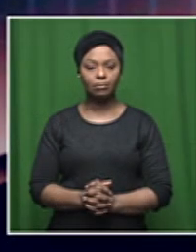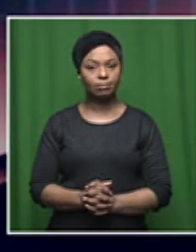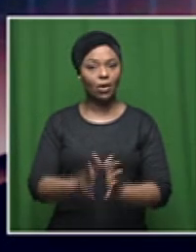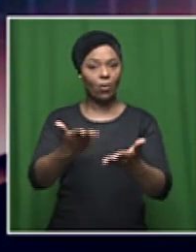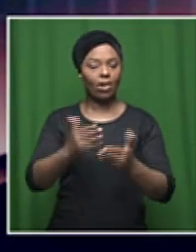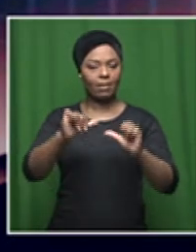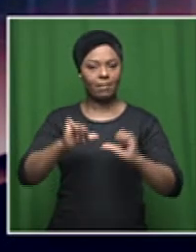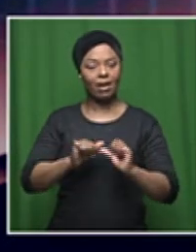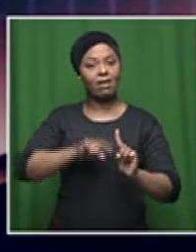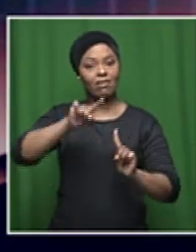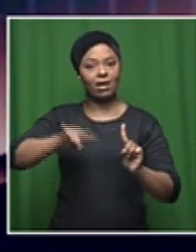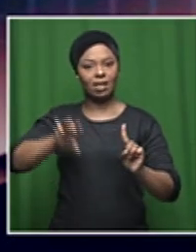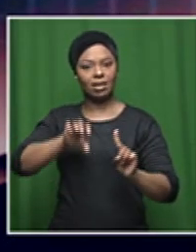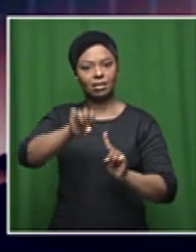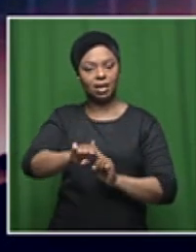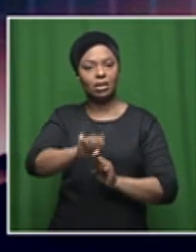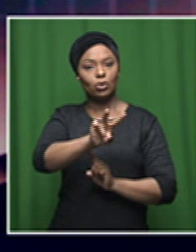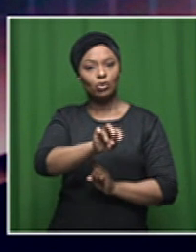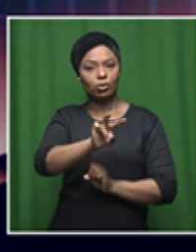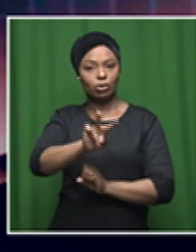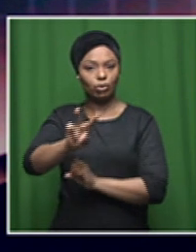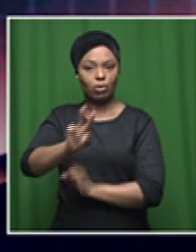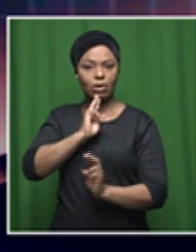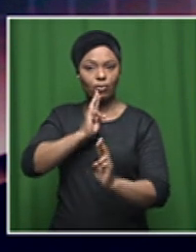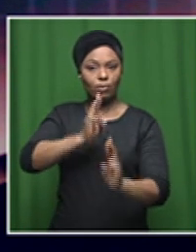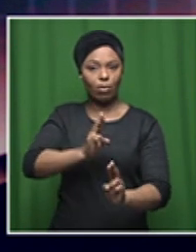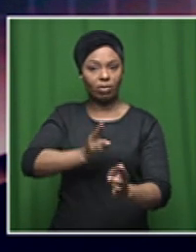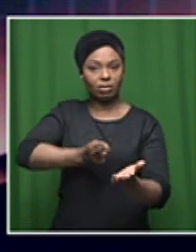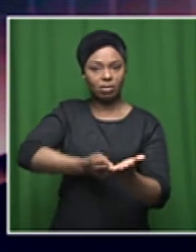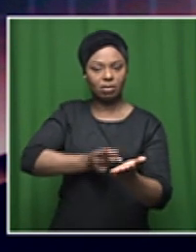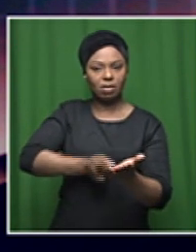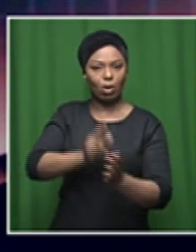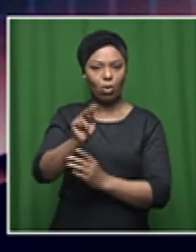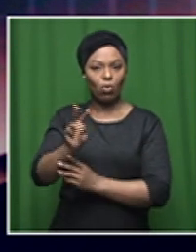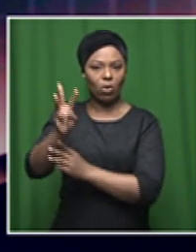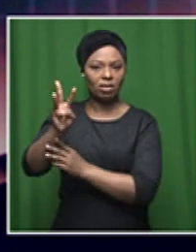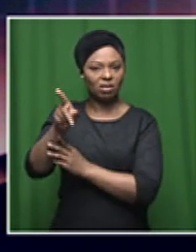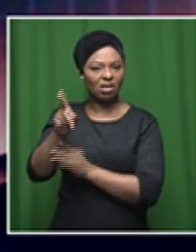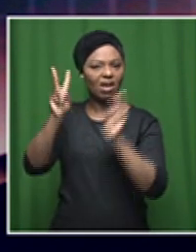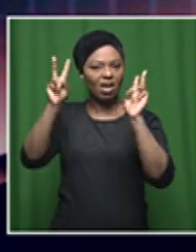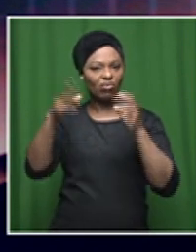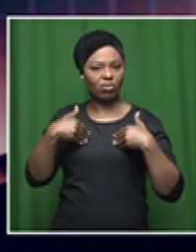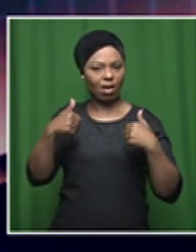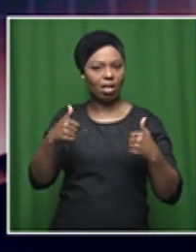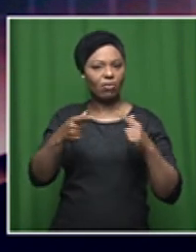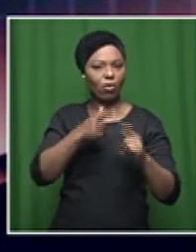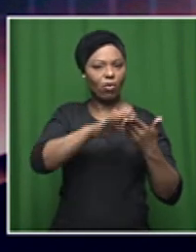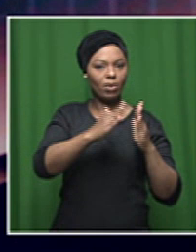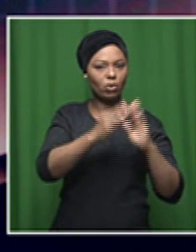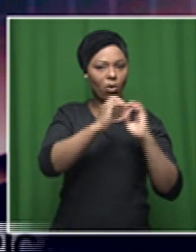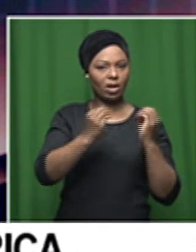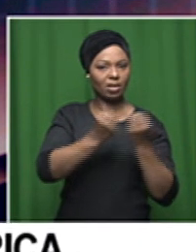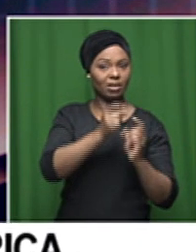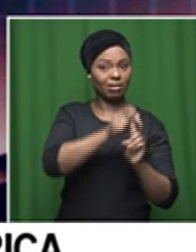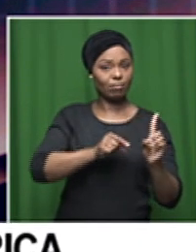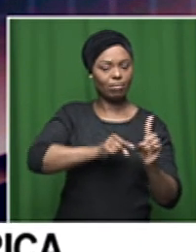Welcome back to Vital Signs. Now, the 2022 report, which is the second edition of the Northwest State of Health by the community organization Richidze, has yet